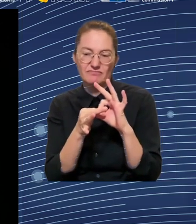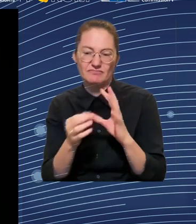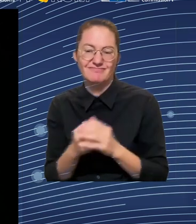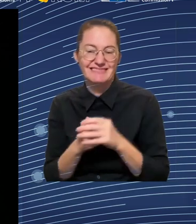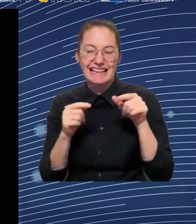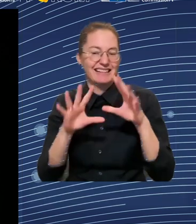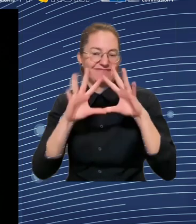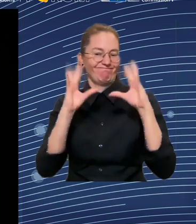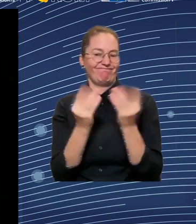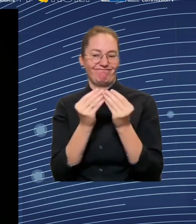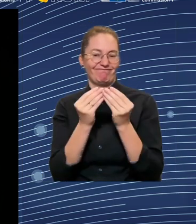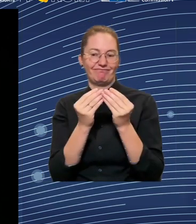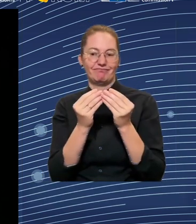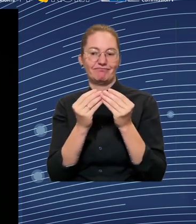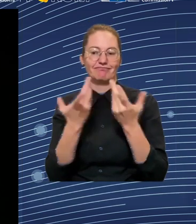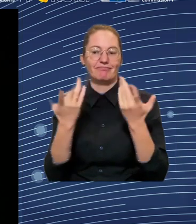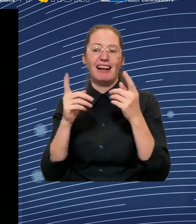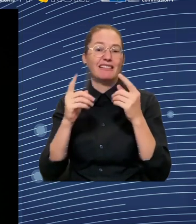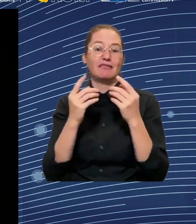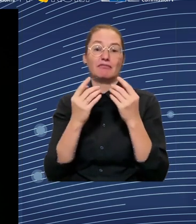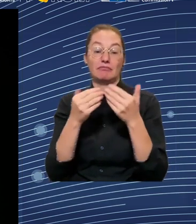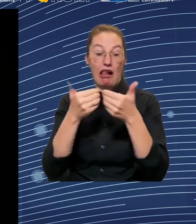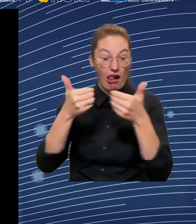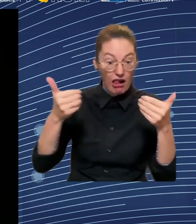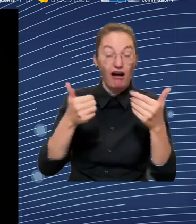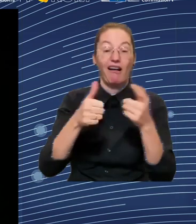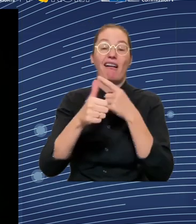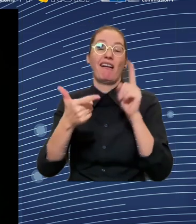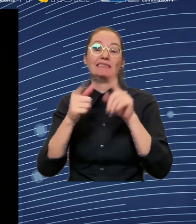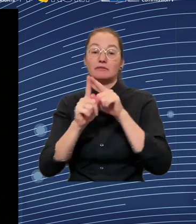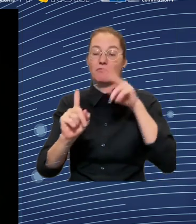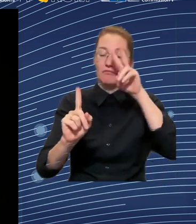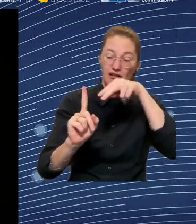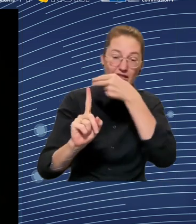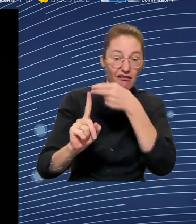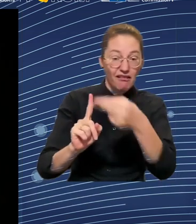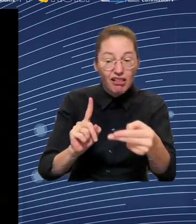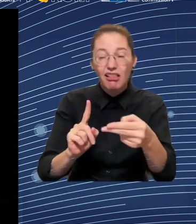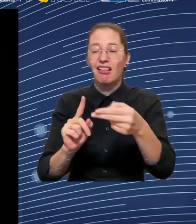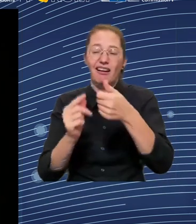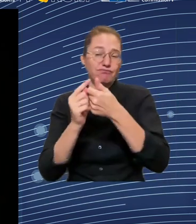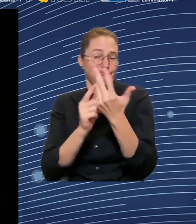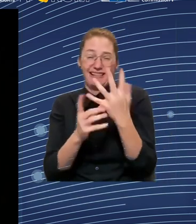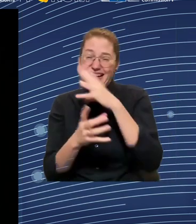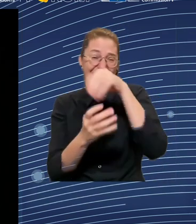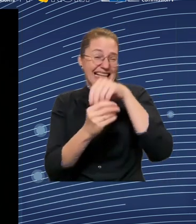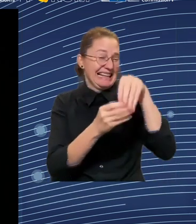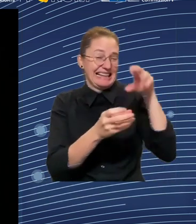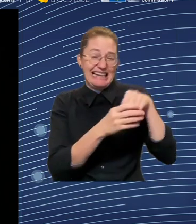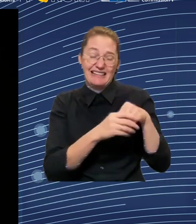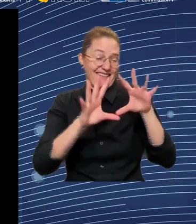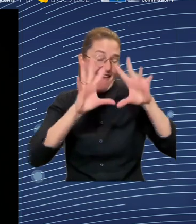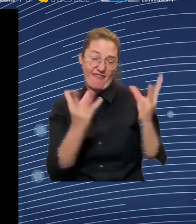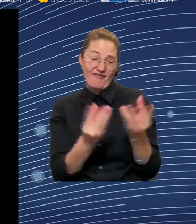are more suitable for one of the genders. So I think it also have an impact on the choice of the potential study fields and